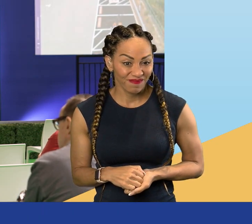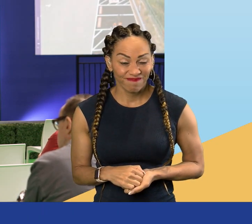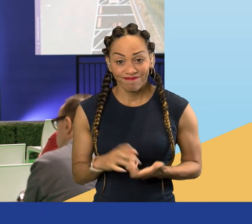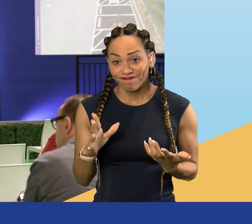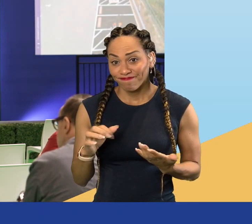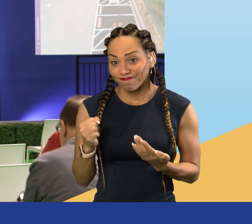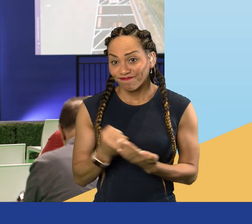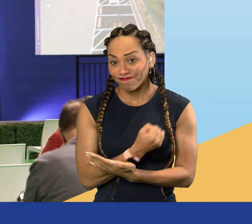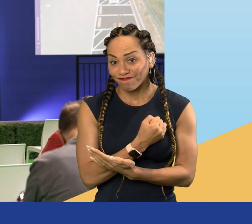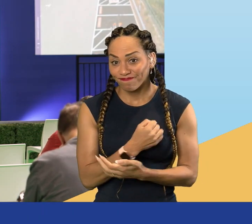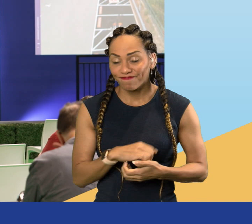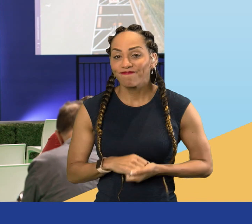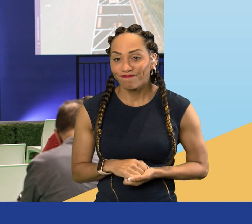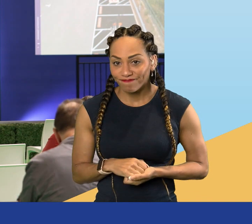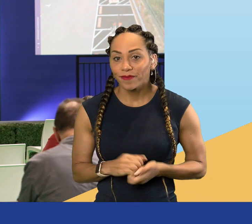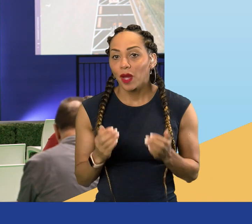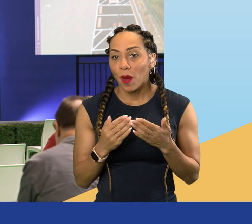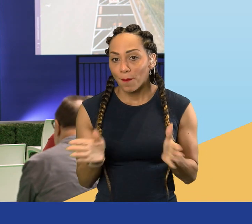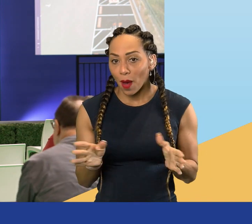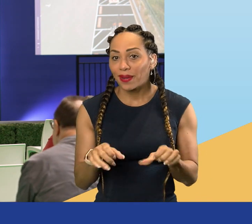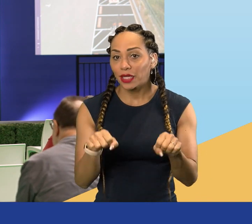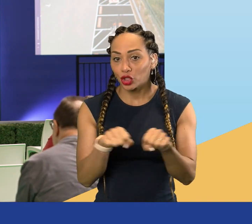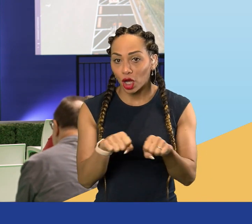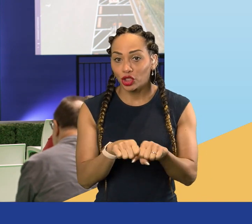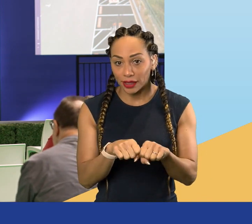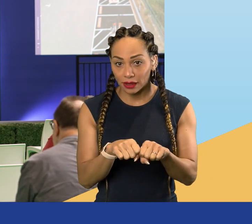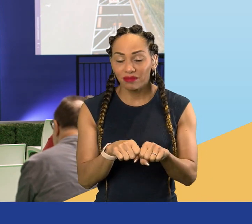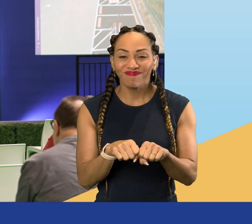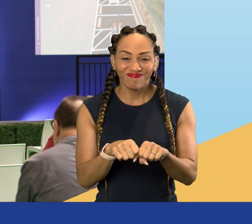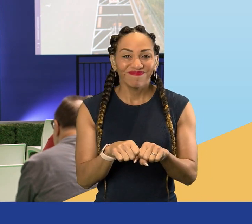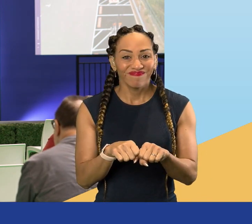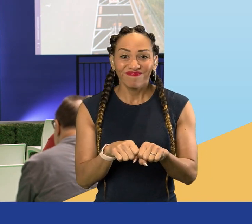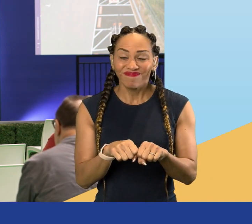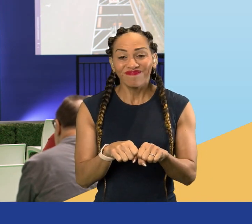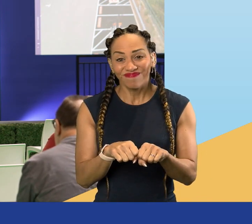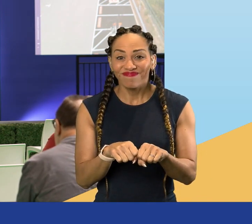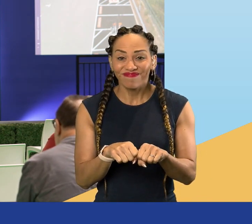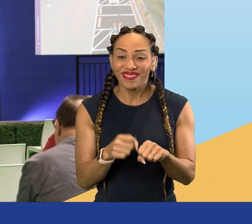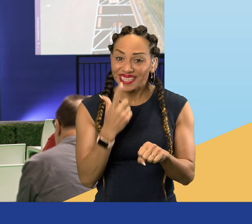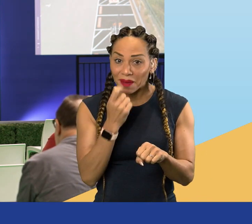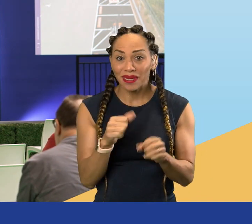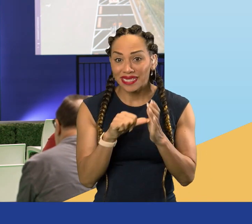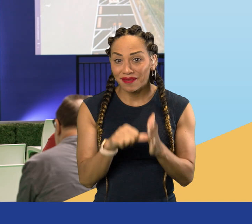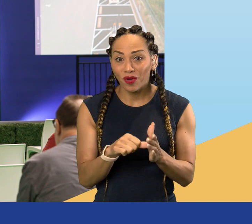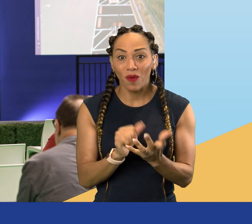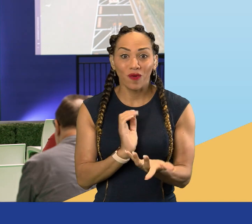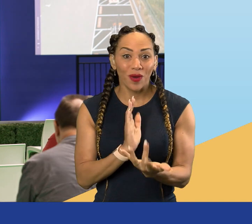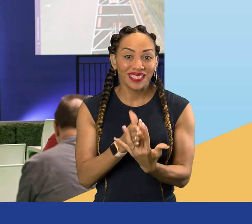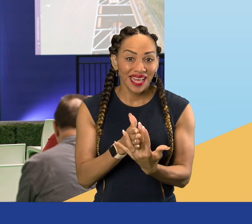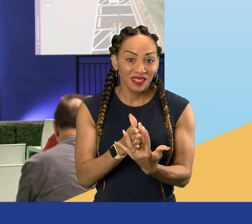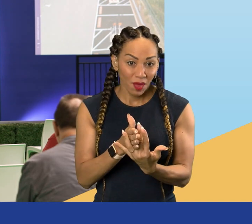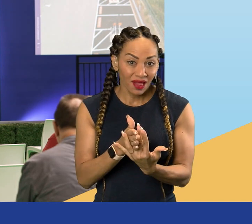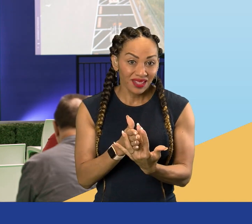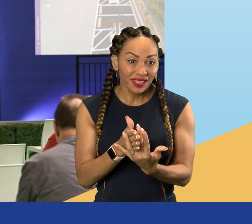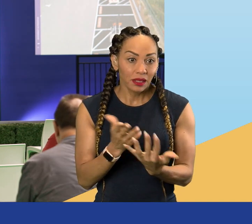Unfortunately, the problems with public charging also extend to accessibility issues. So a little while ago, I took a road trip with a